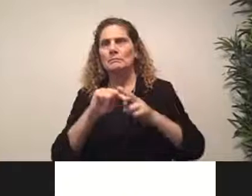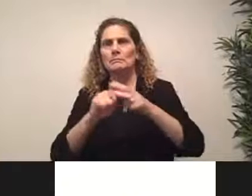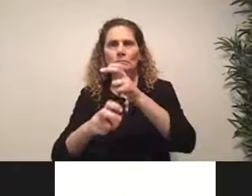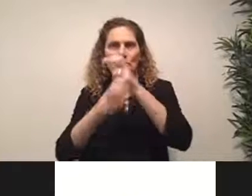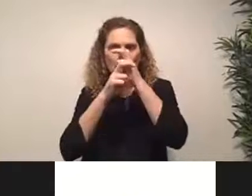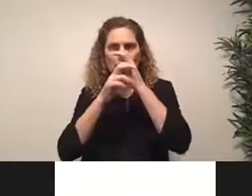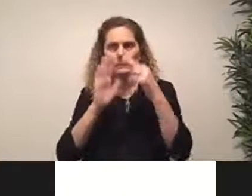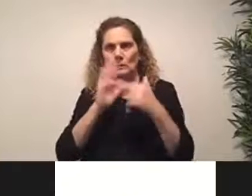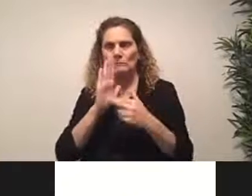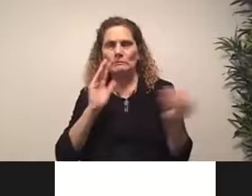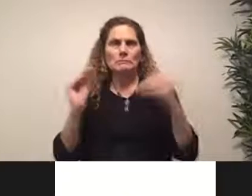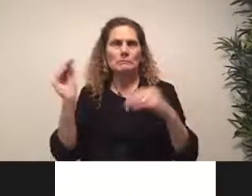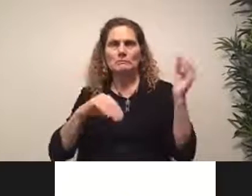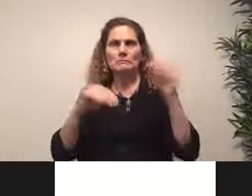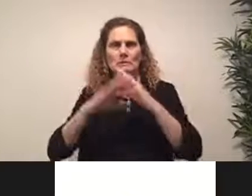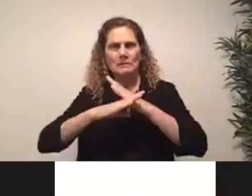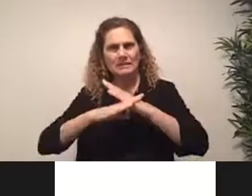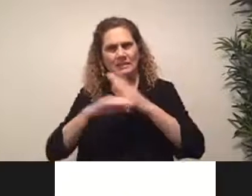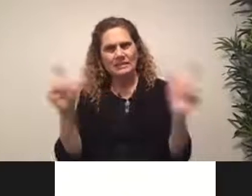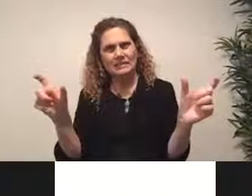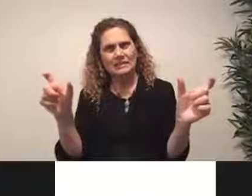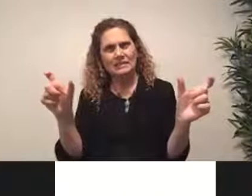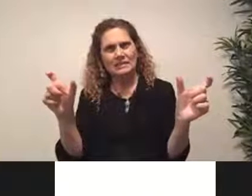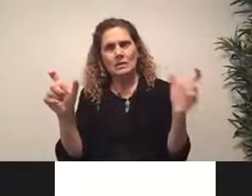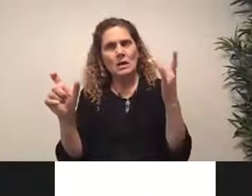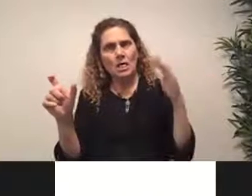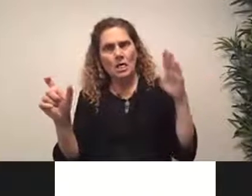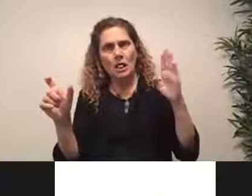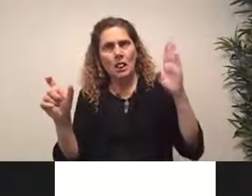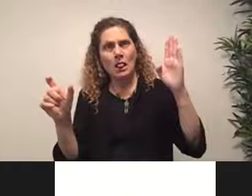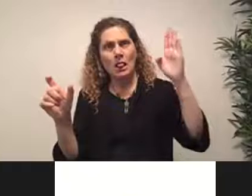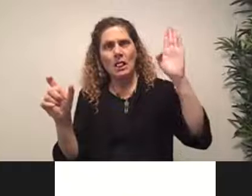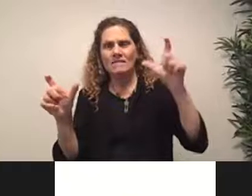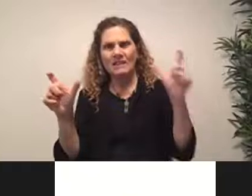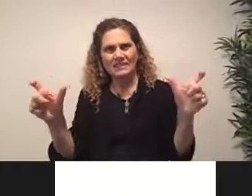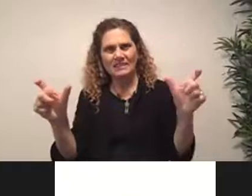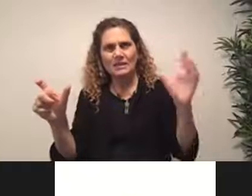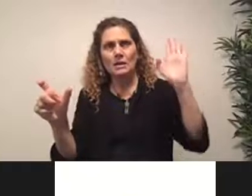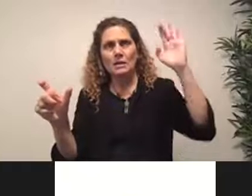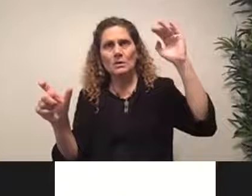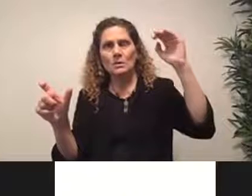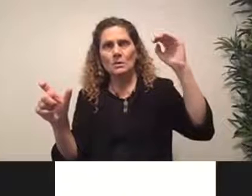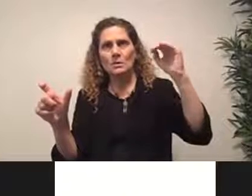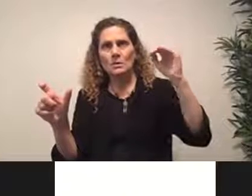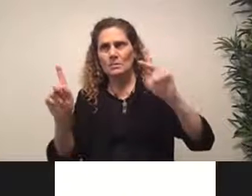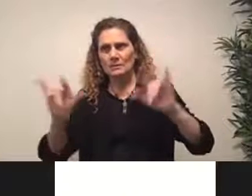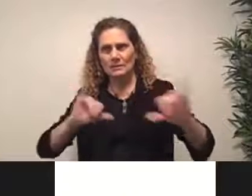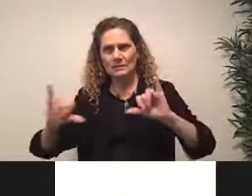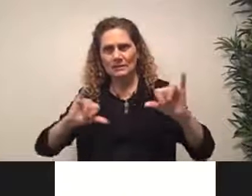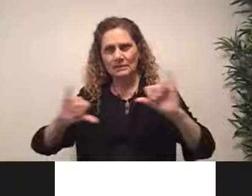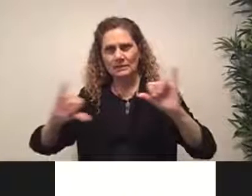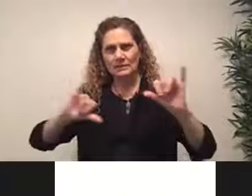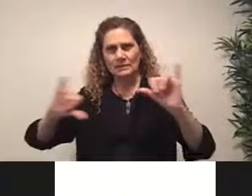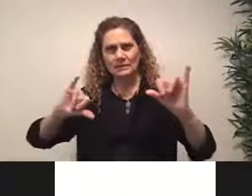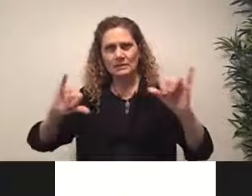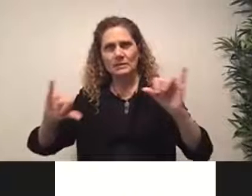this is what we've experienced recently. And now we're being rewarded with these improved trends. But as we've seen in the past, these